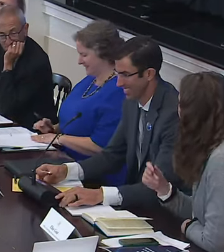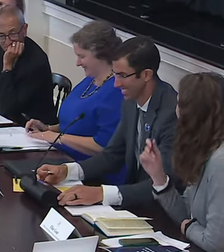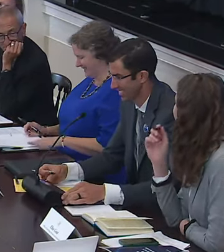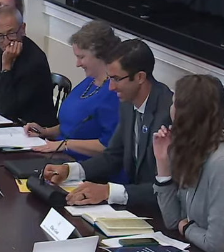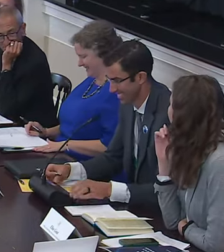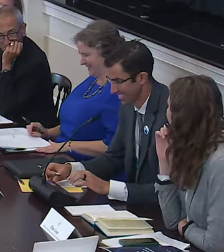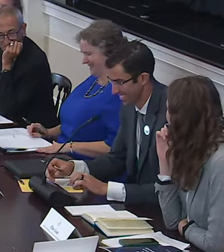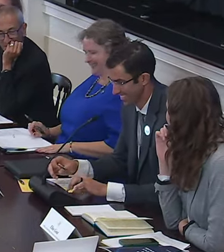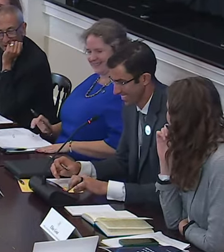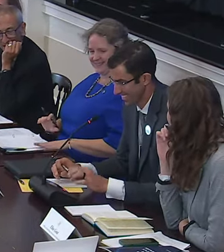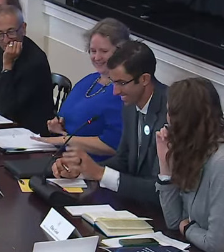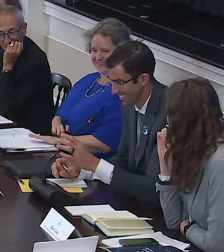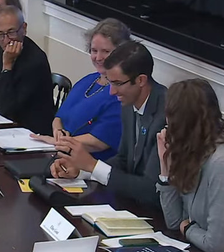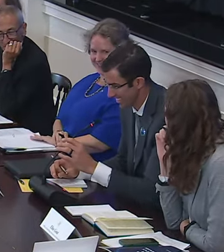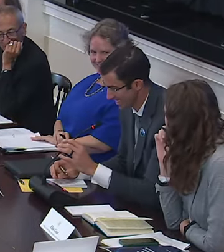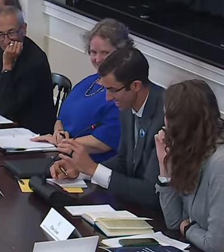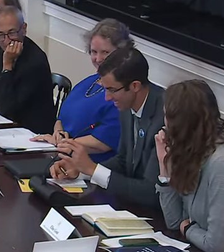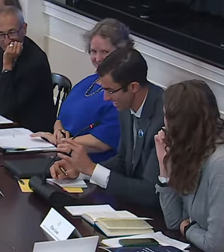summer?